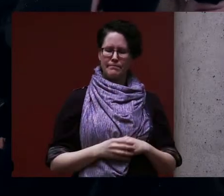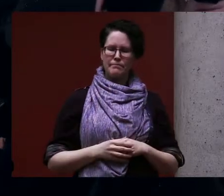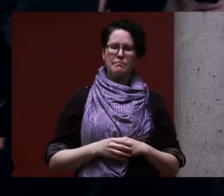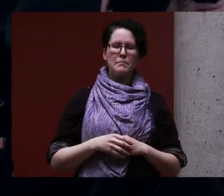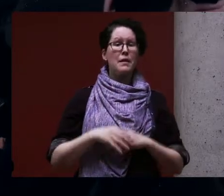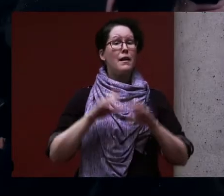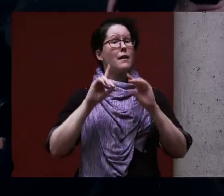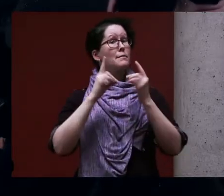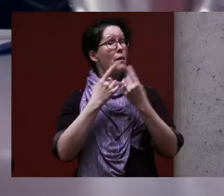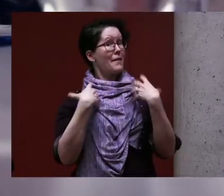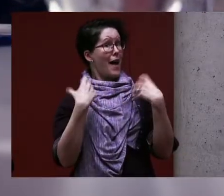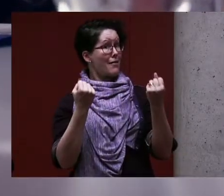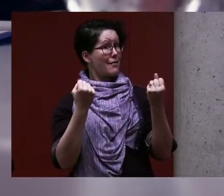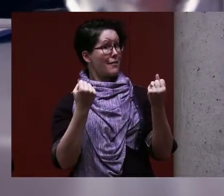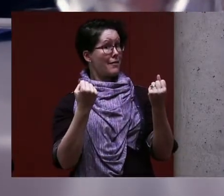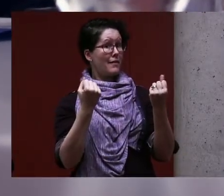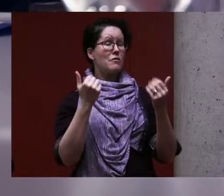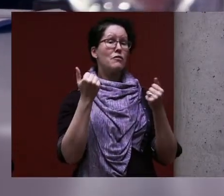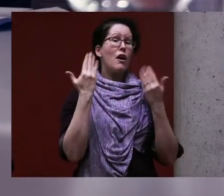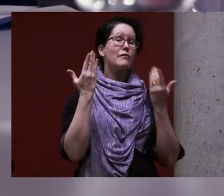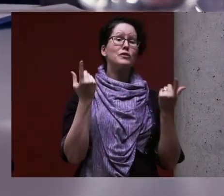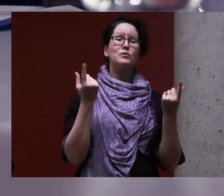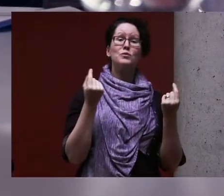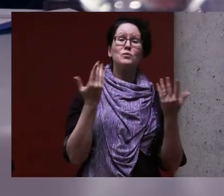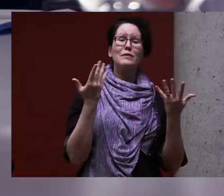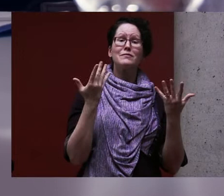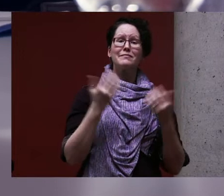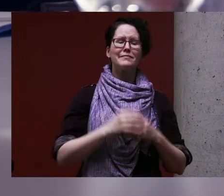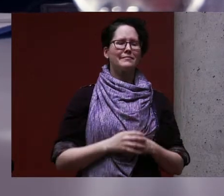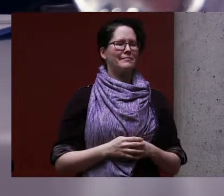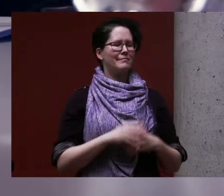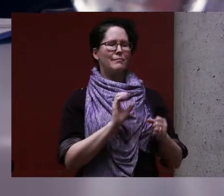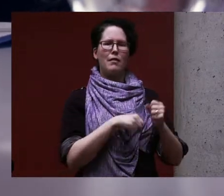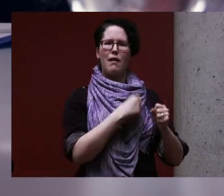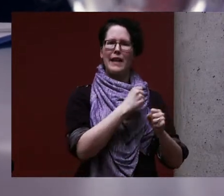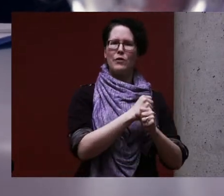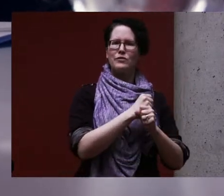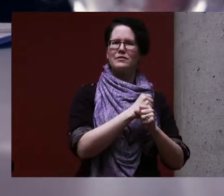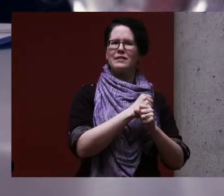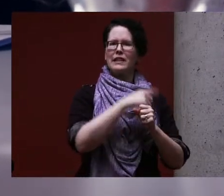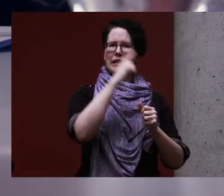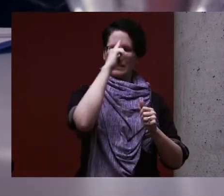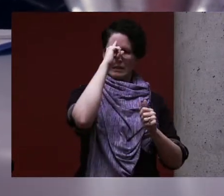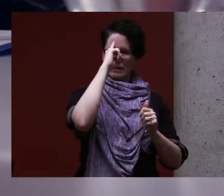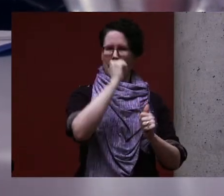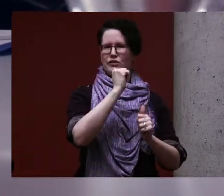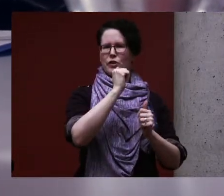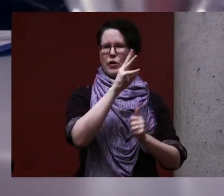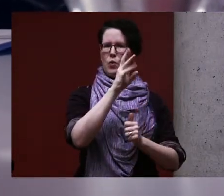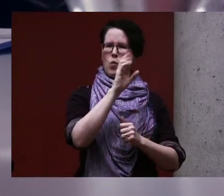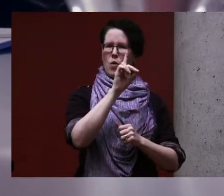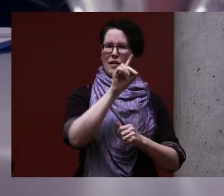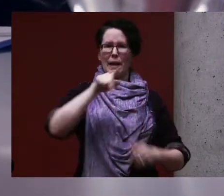though, offered to put Laura in a lockdown dementia ward in Port Hawkesbury,